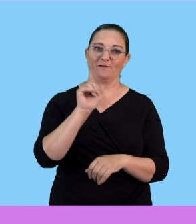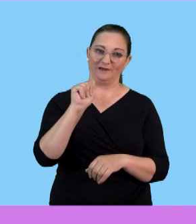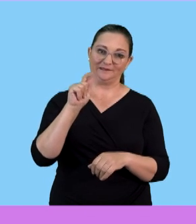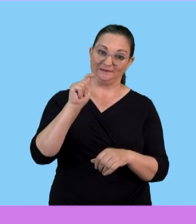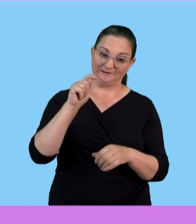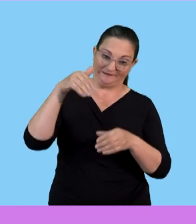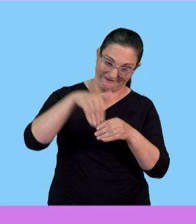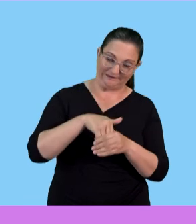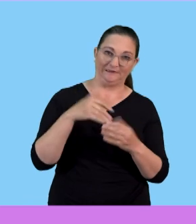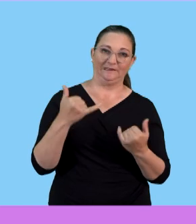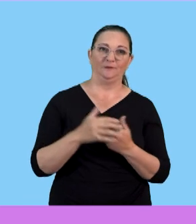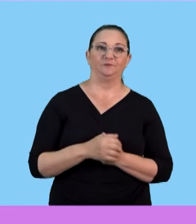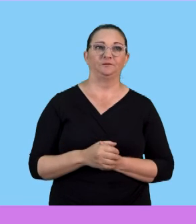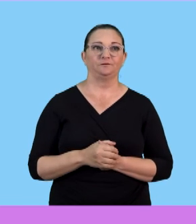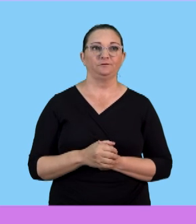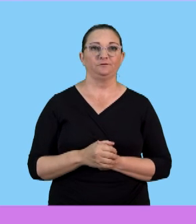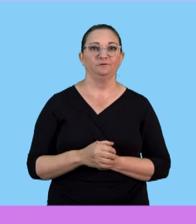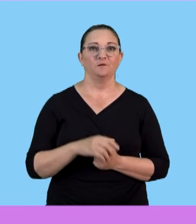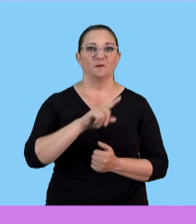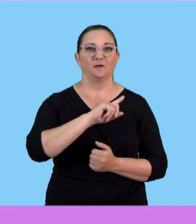out our